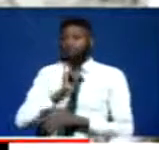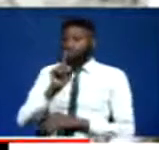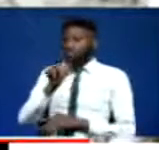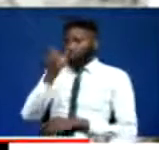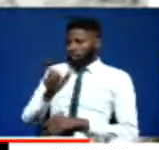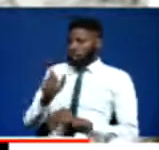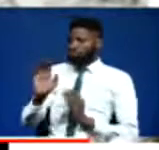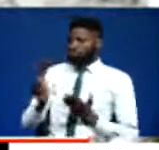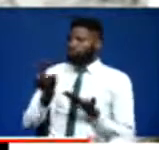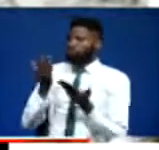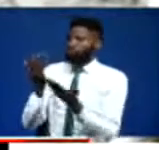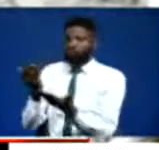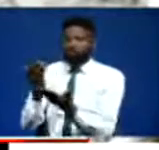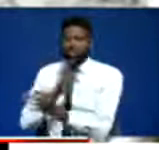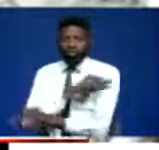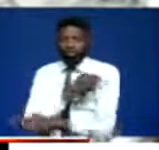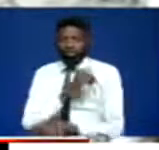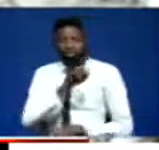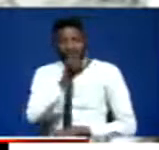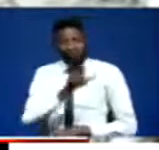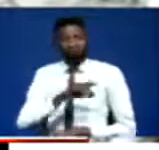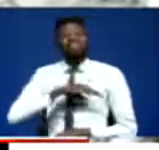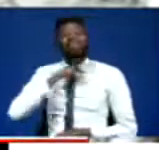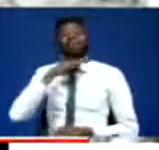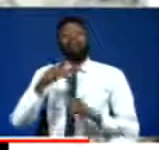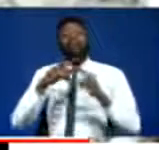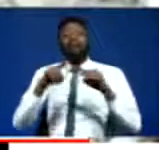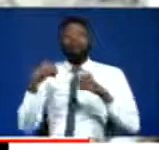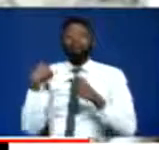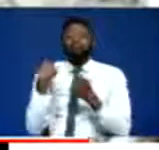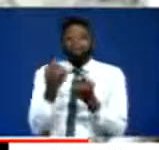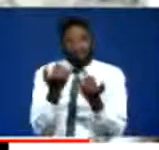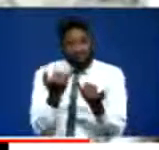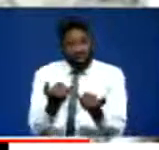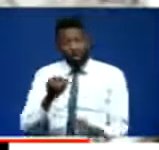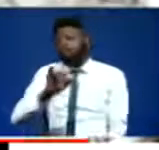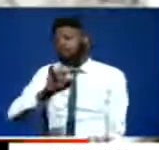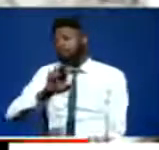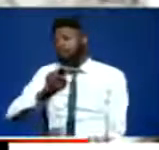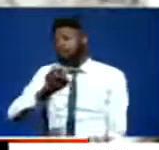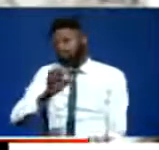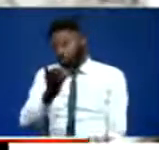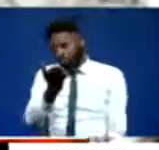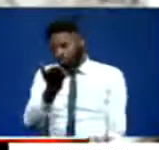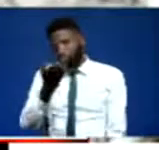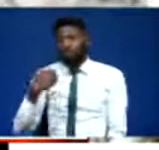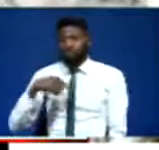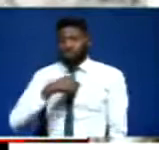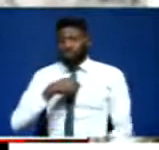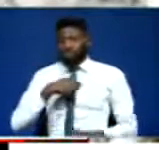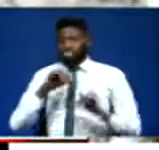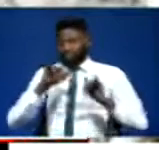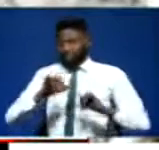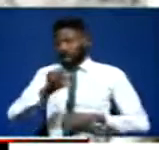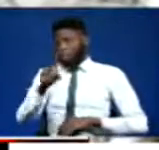one unfortunately died. But as of now, Irene Michuma, as we were here, with another body was being brought out of this place.